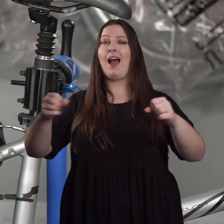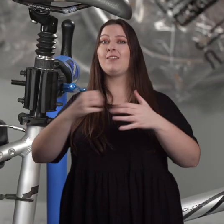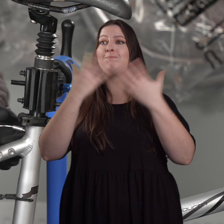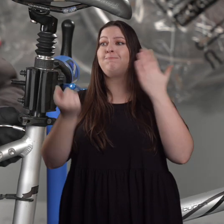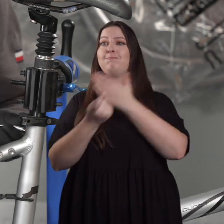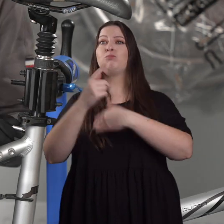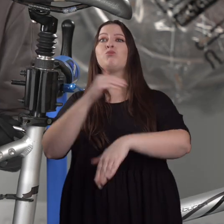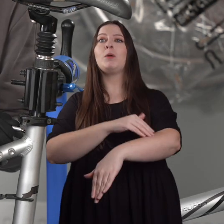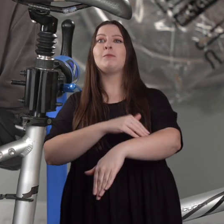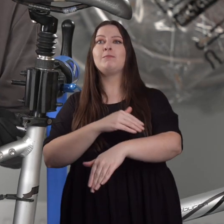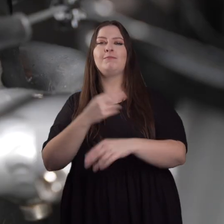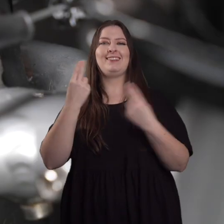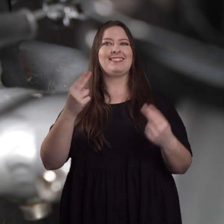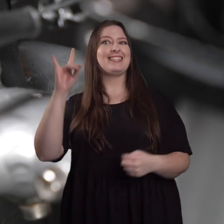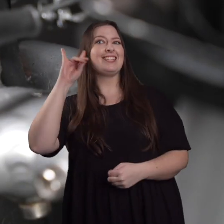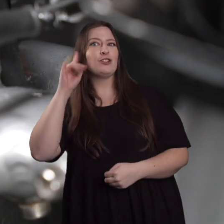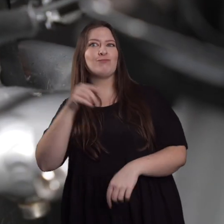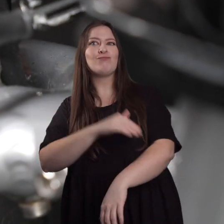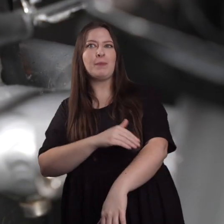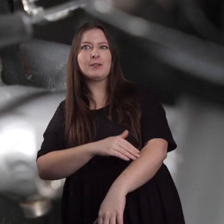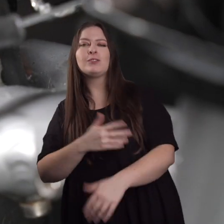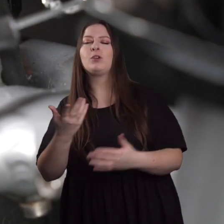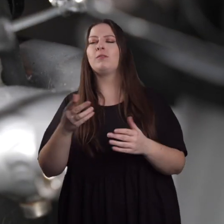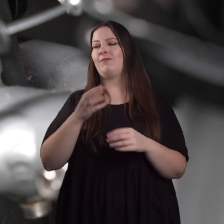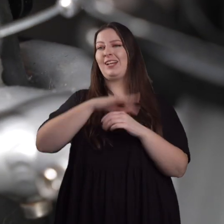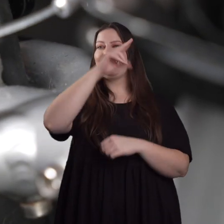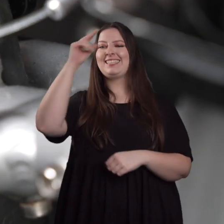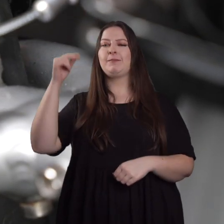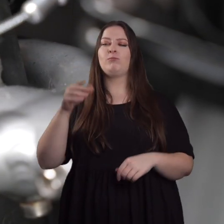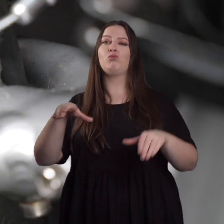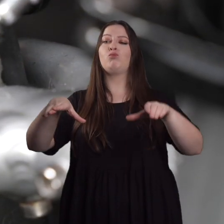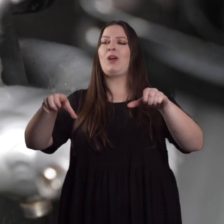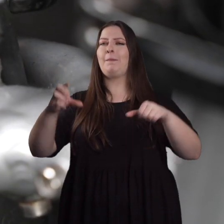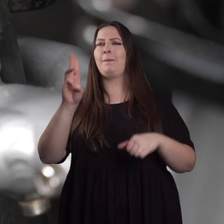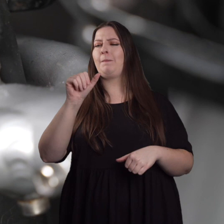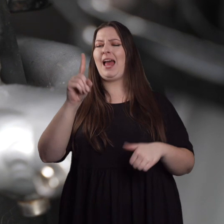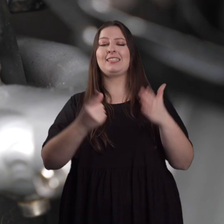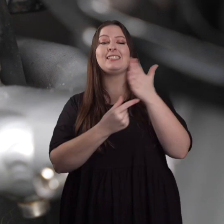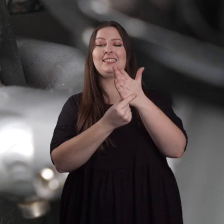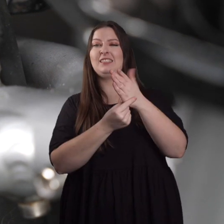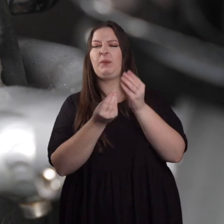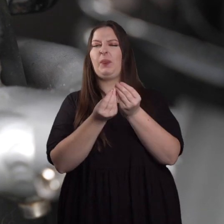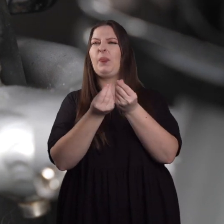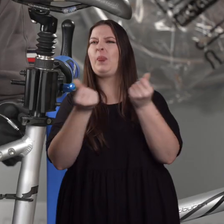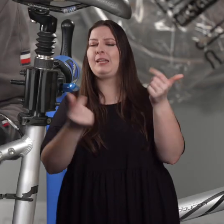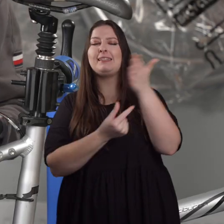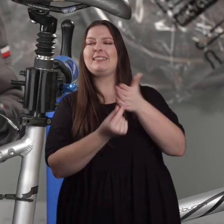Brakes can have various problems that make noise. The brake pad can be rubbing as the wheel spins.